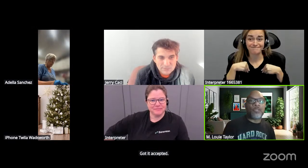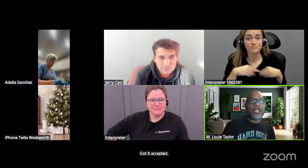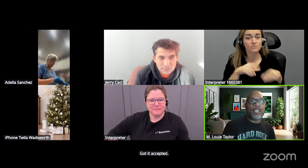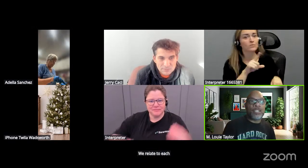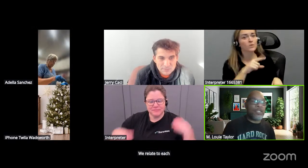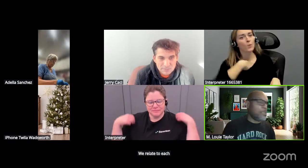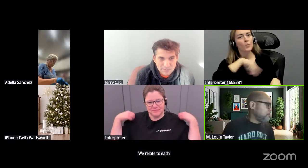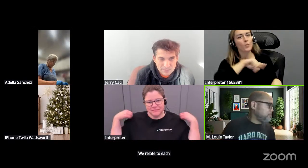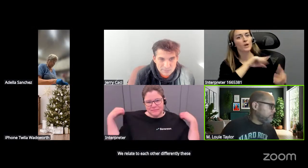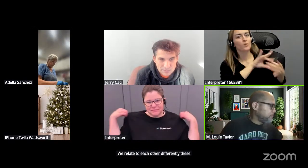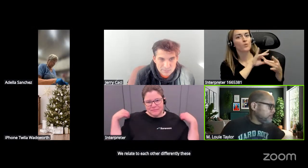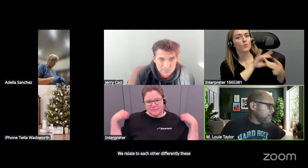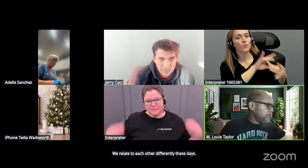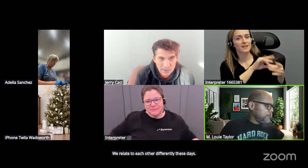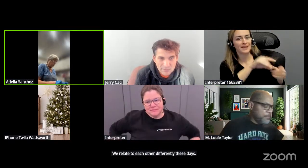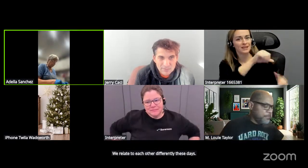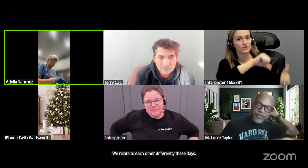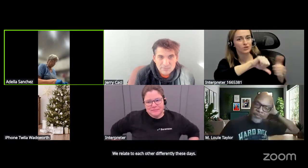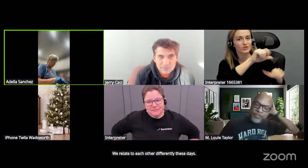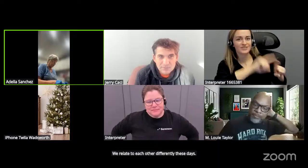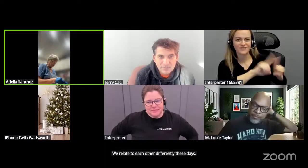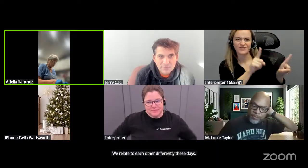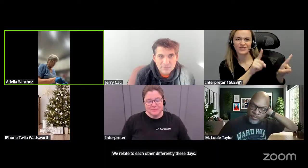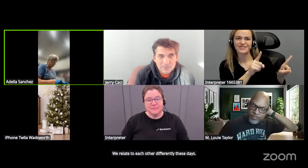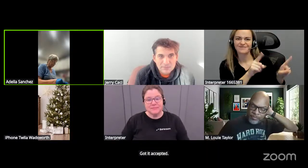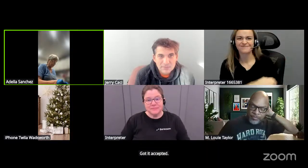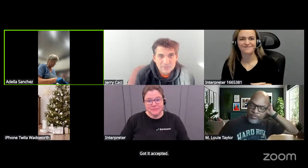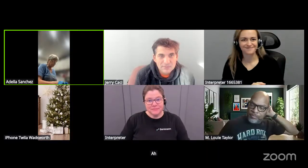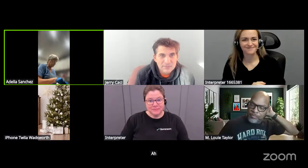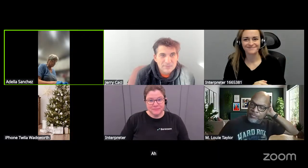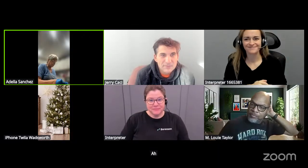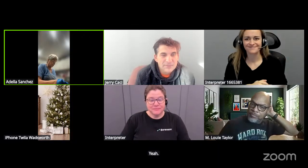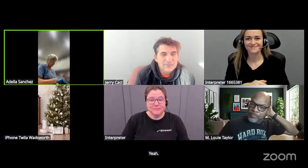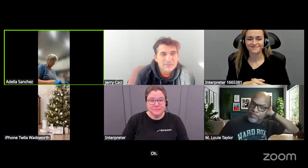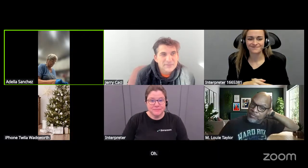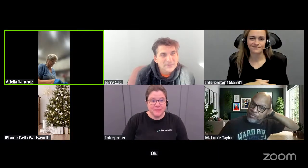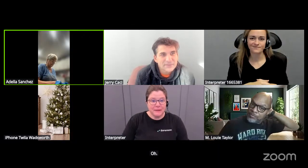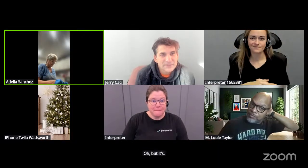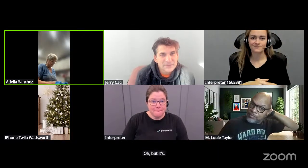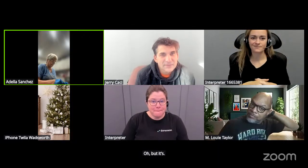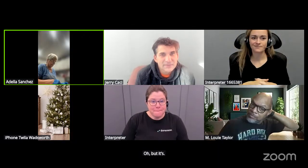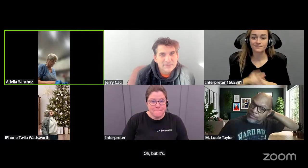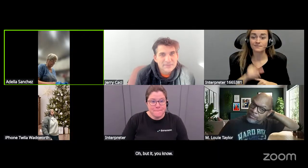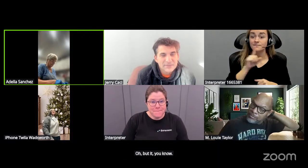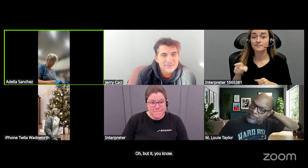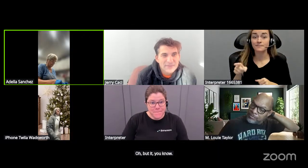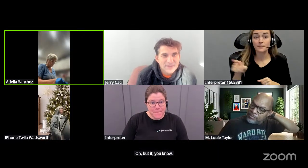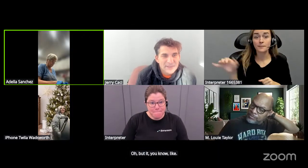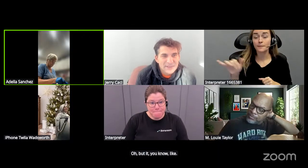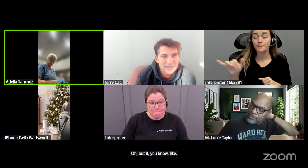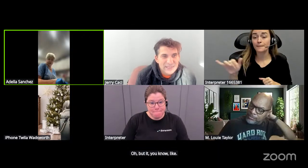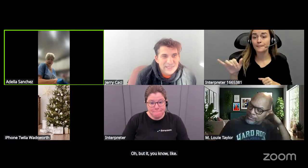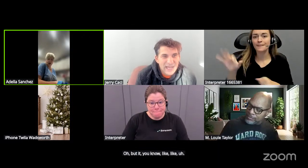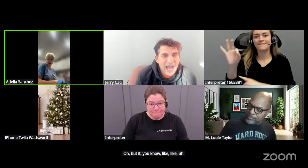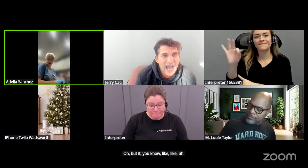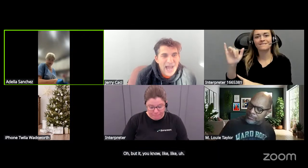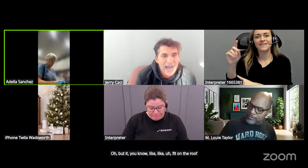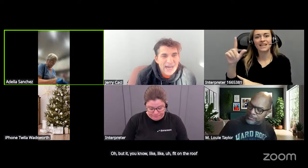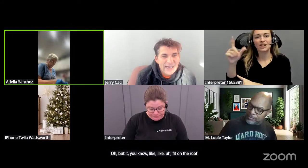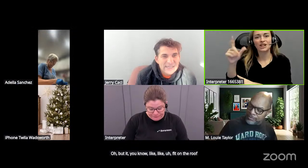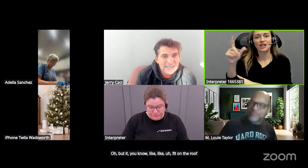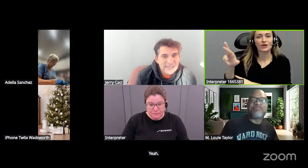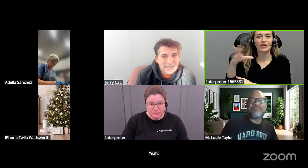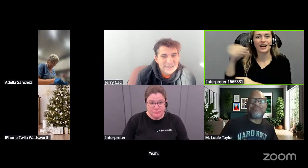other differently these days. Oh, yeah. But it, like fiddle on the roof